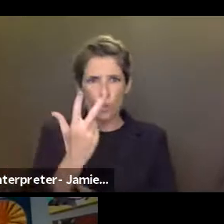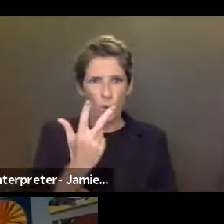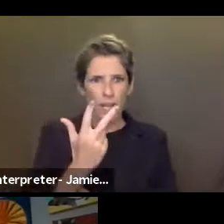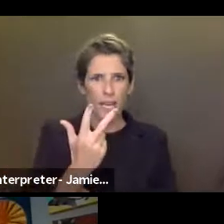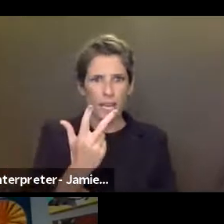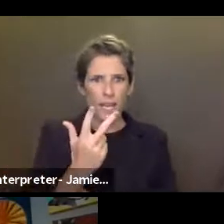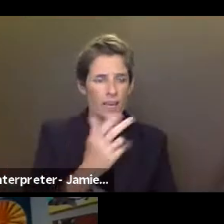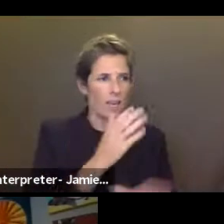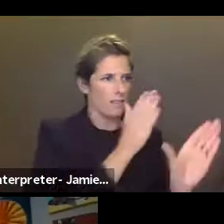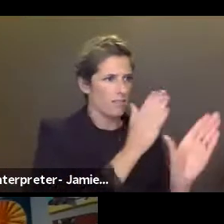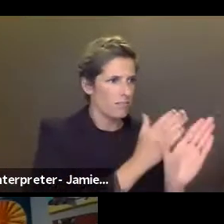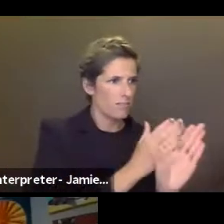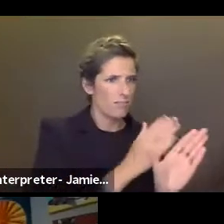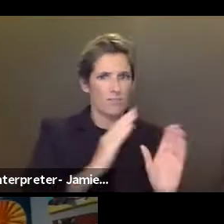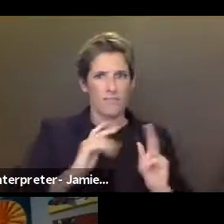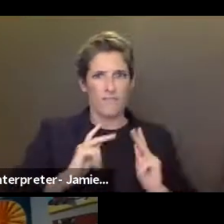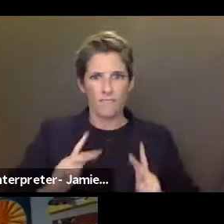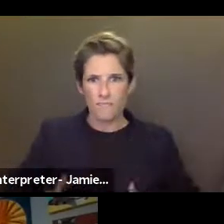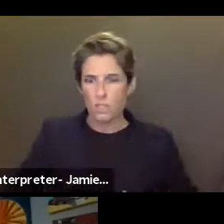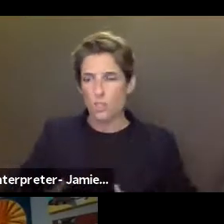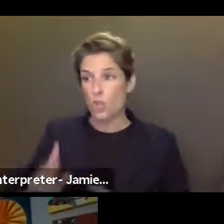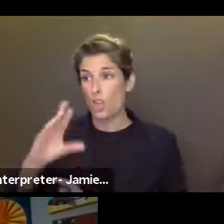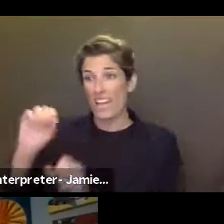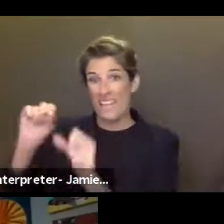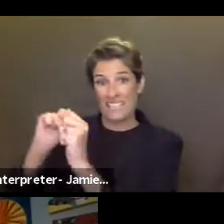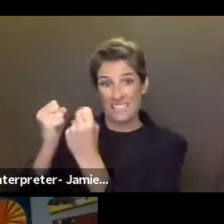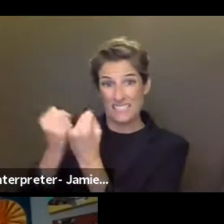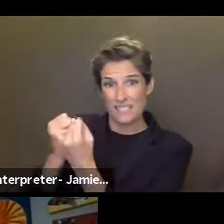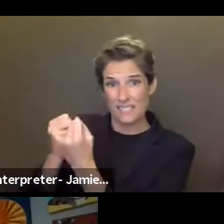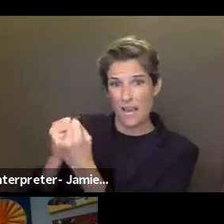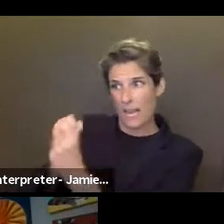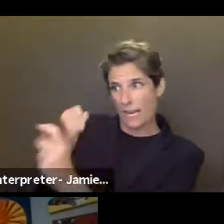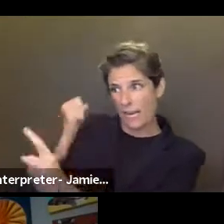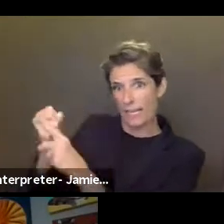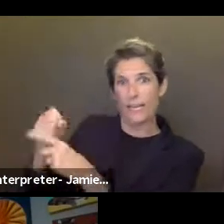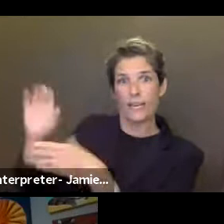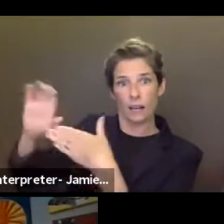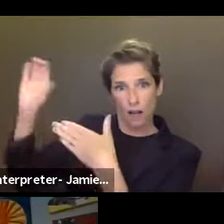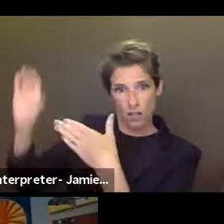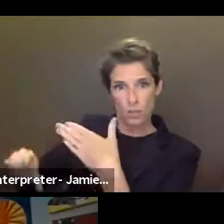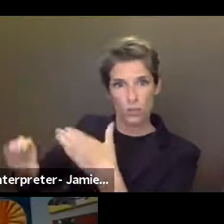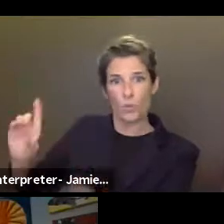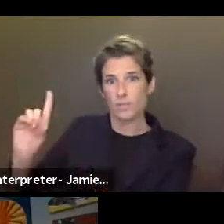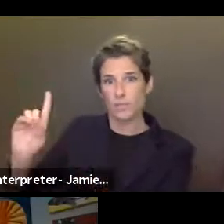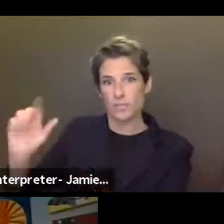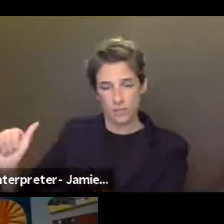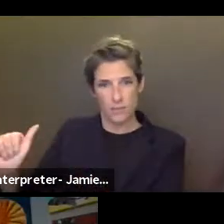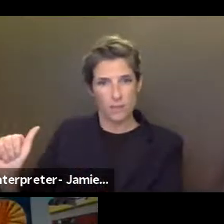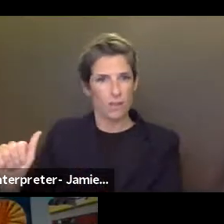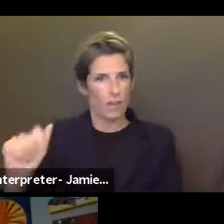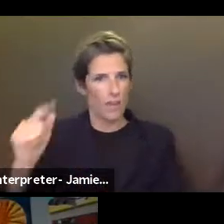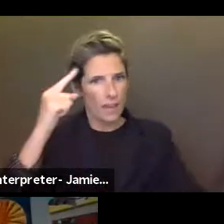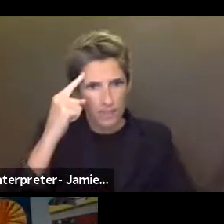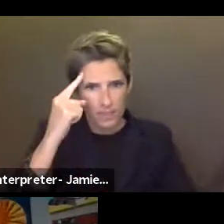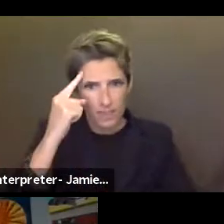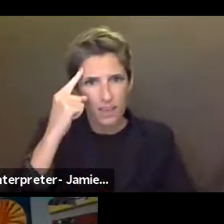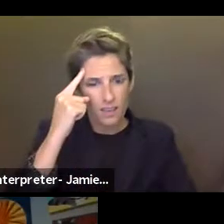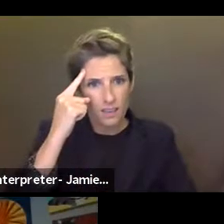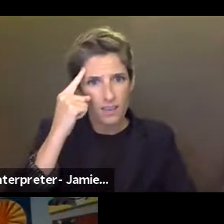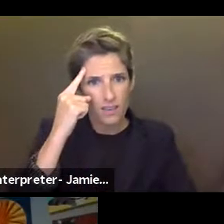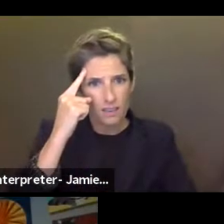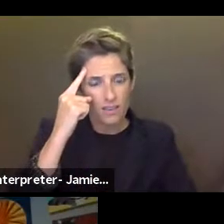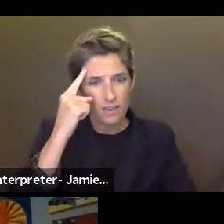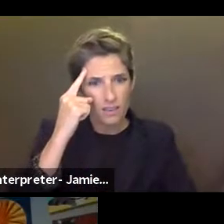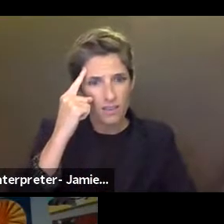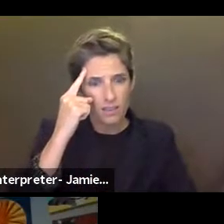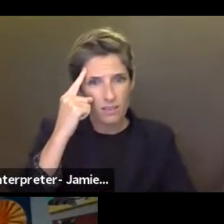showing the ways in which they're connected and not cleanly separated, I think that that's been coming out over and over again in our